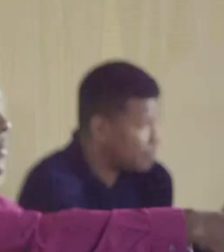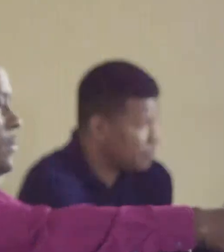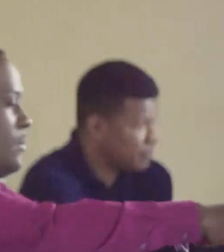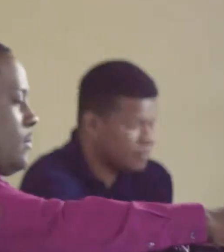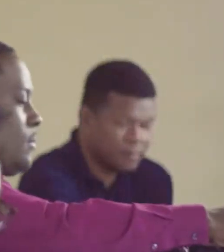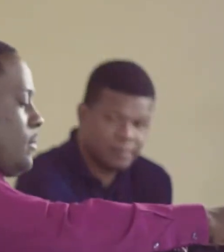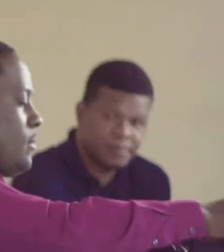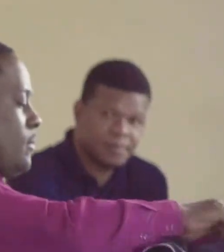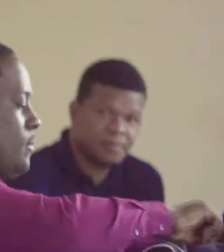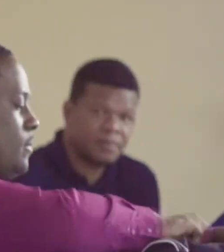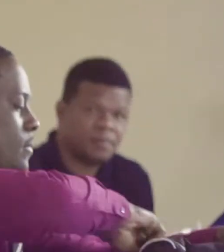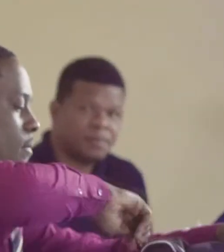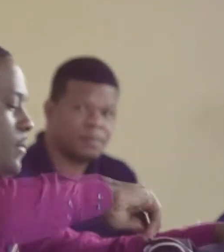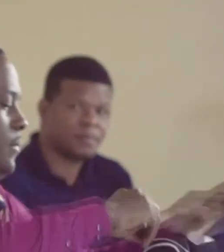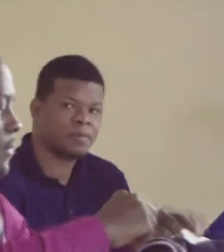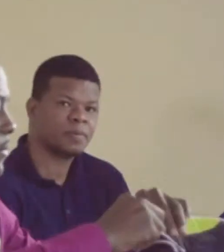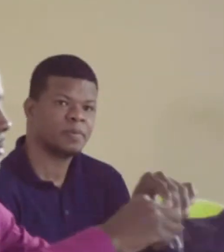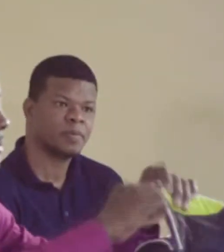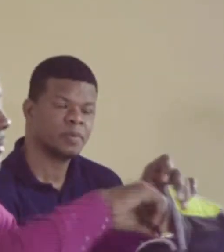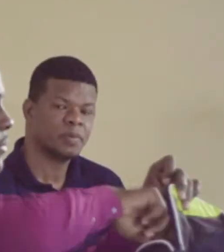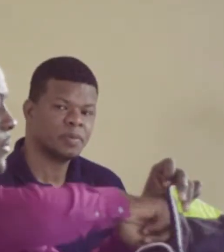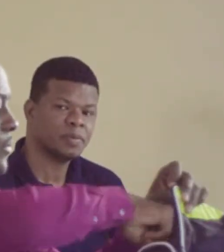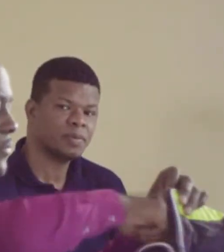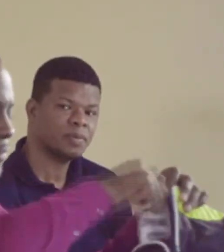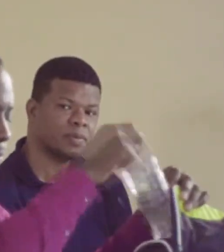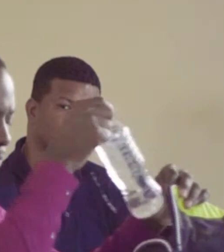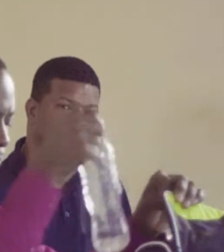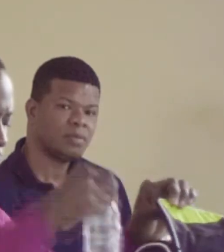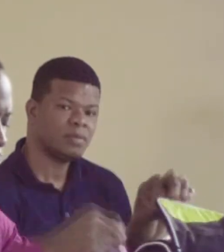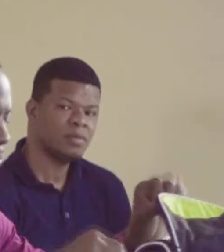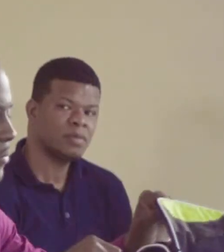And your colleagues, how will they look at an abuser?